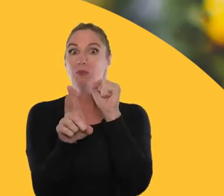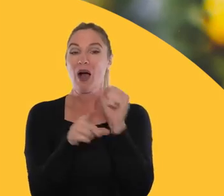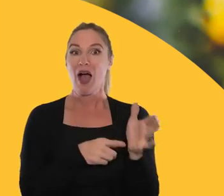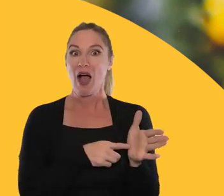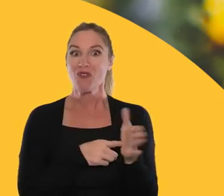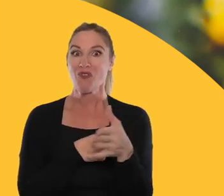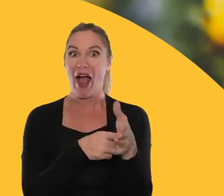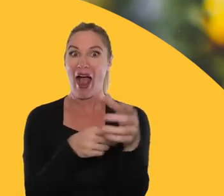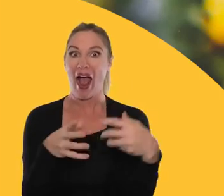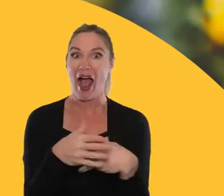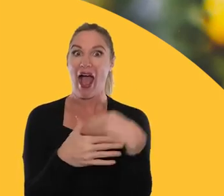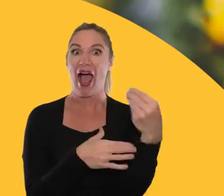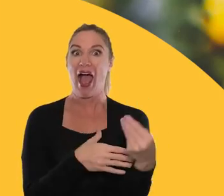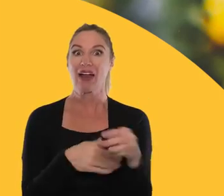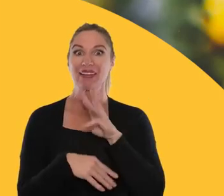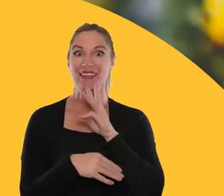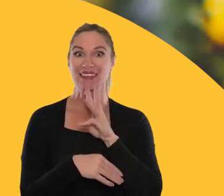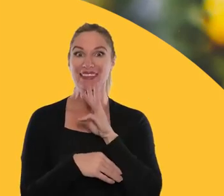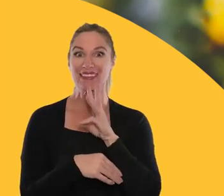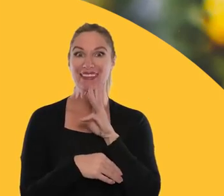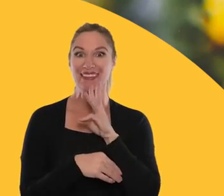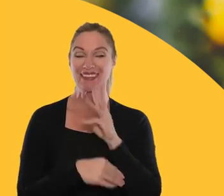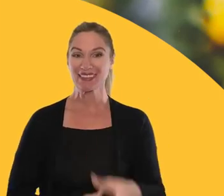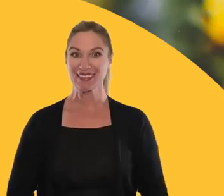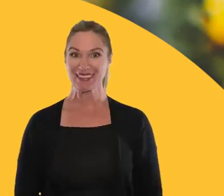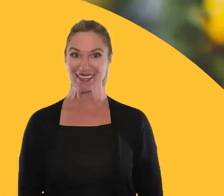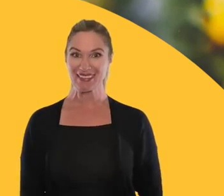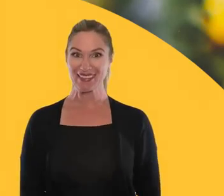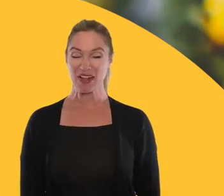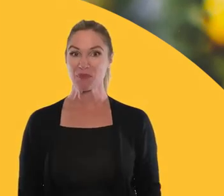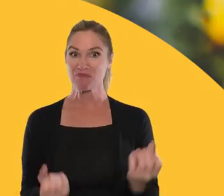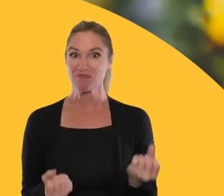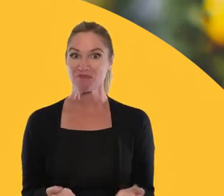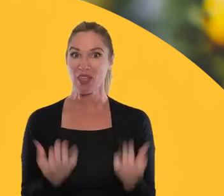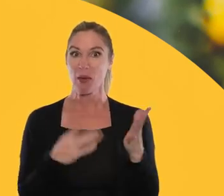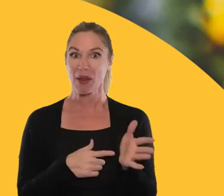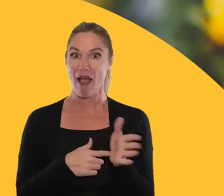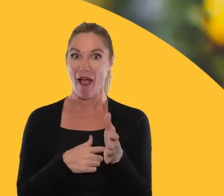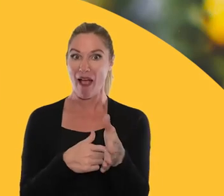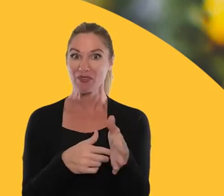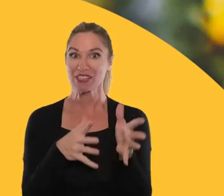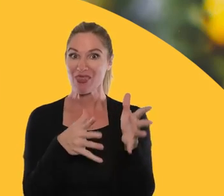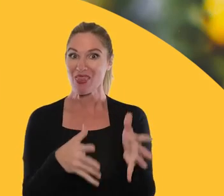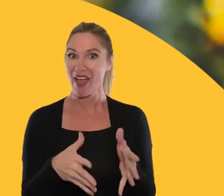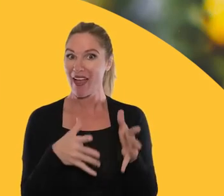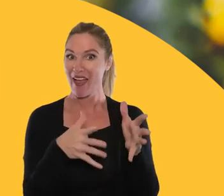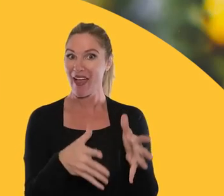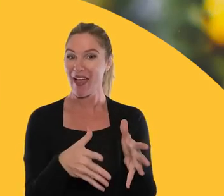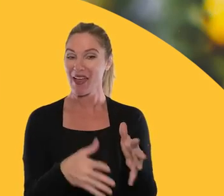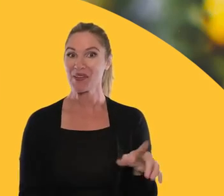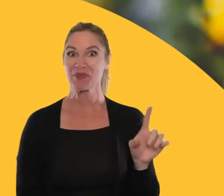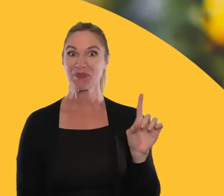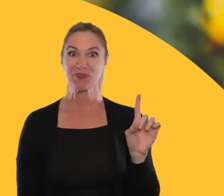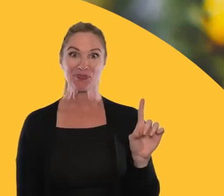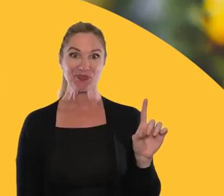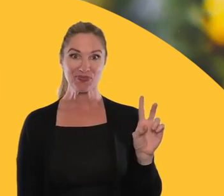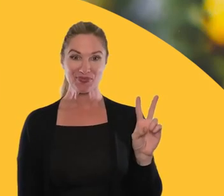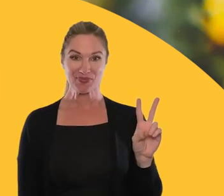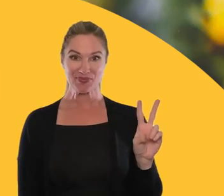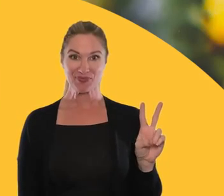and snaps the fish right out of the sea. How many fish do we have left?